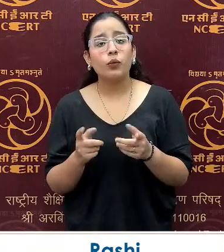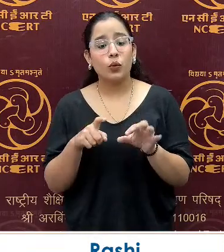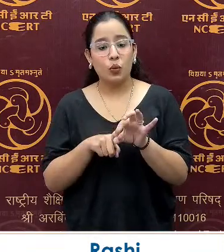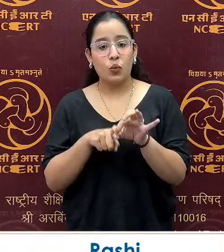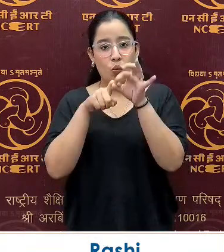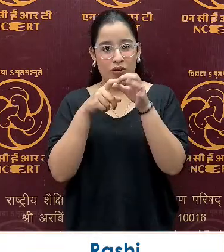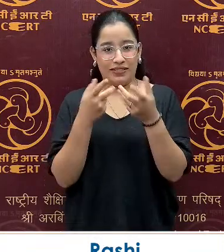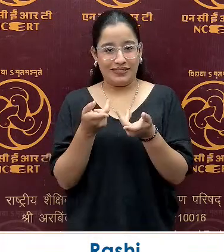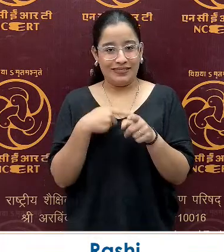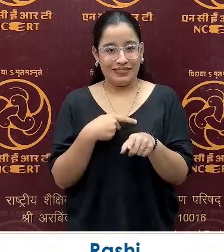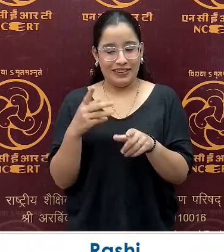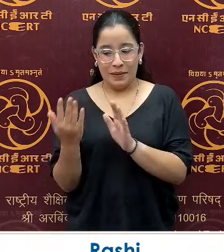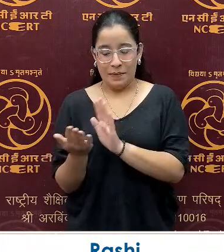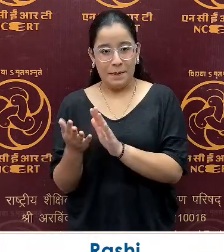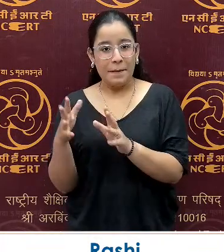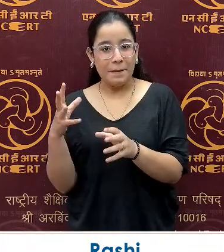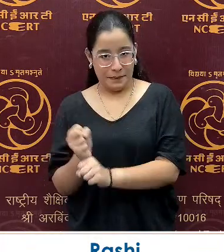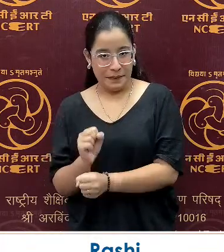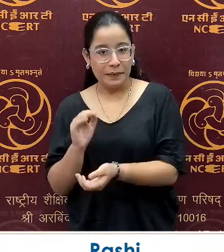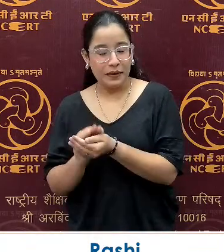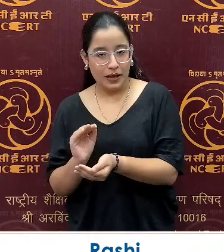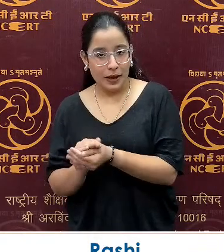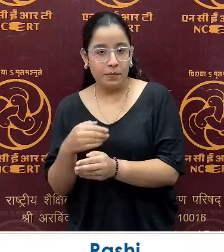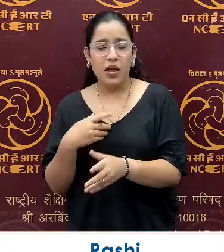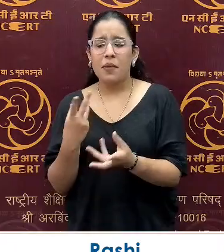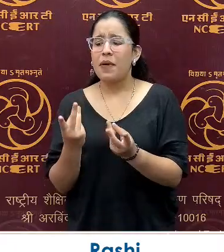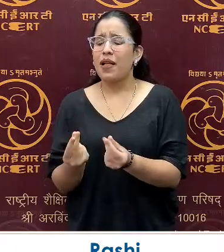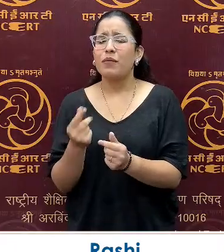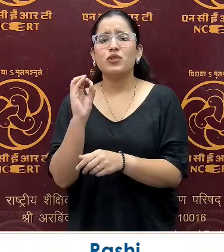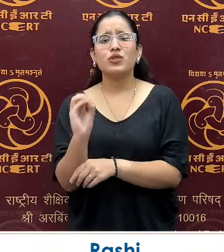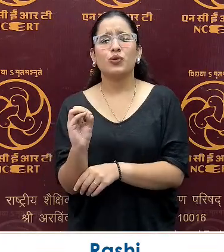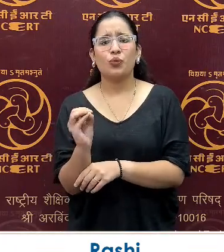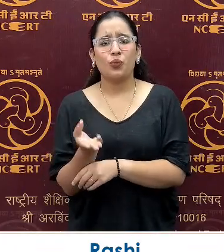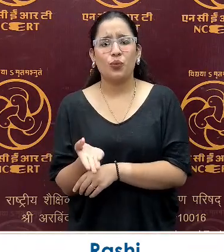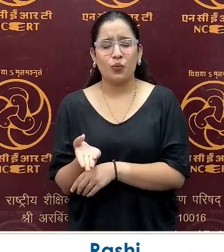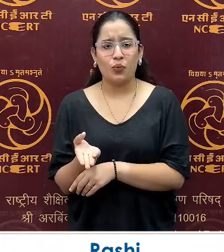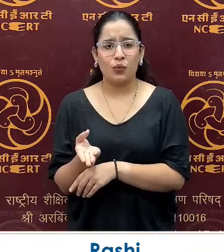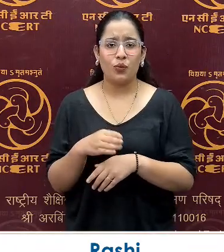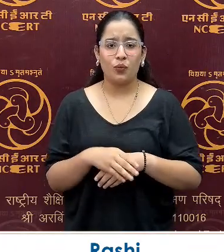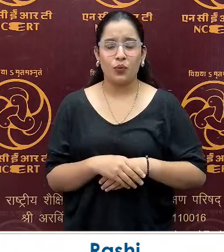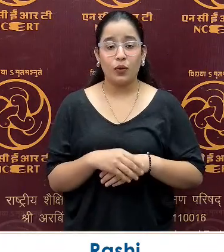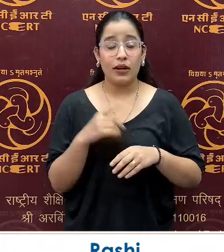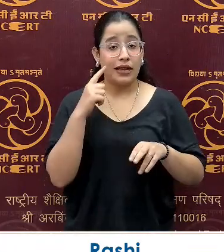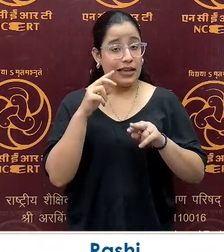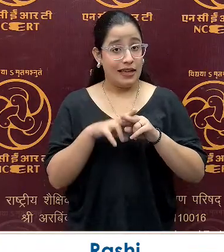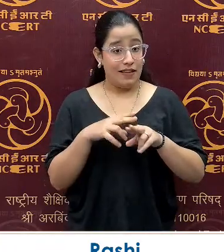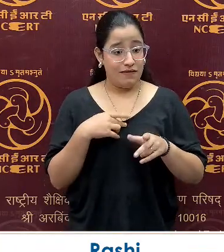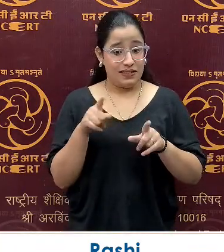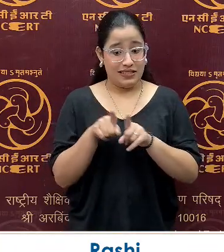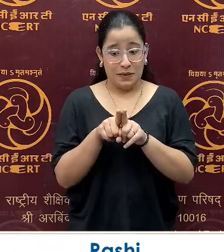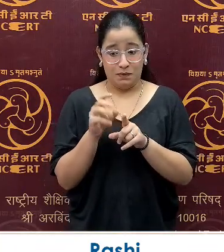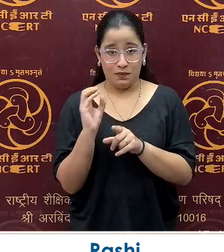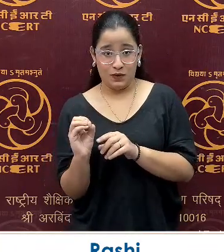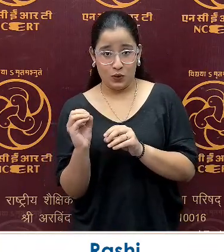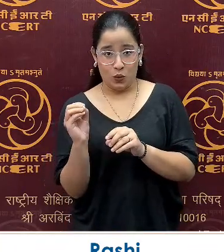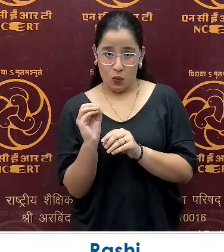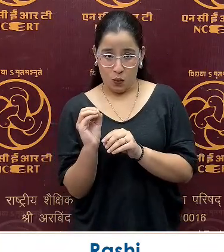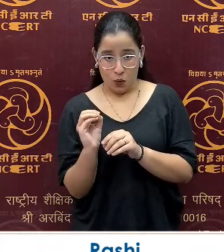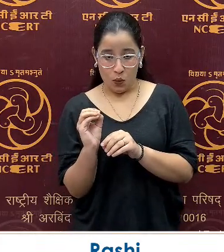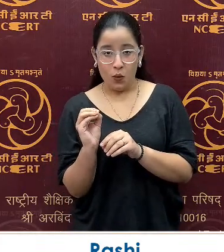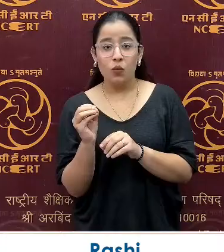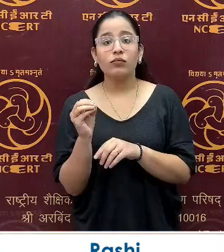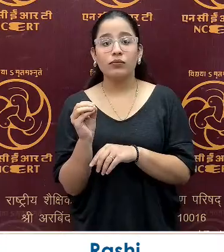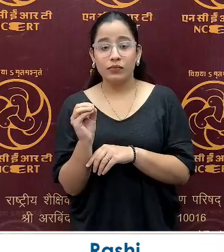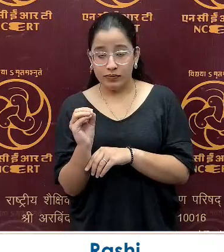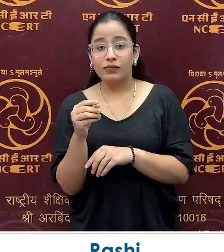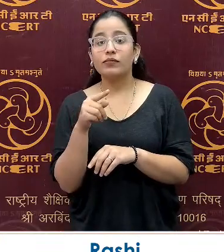left on the right side is nothing, that is 0. So if I write this as 0, we